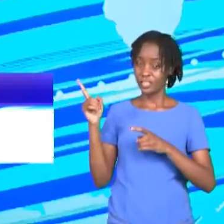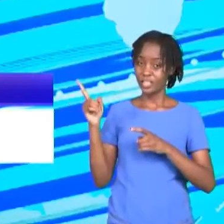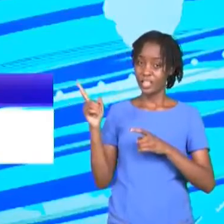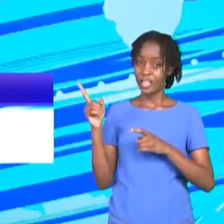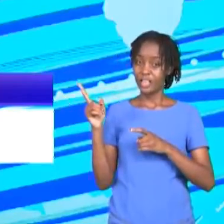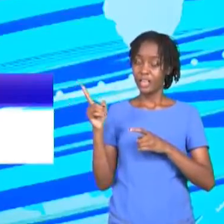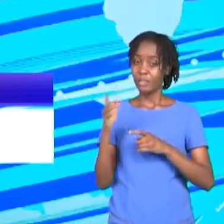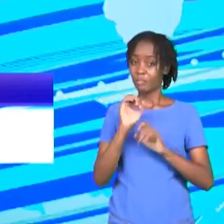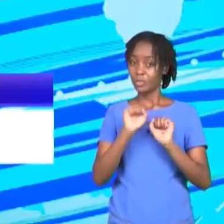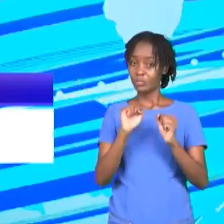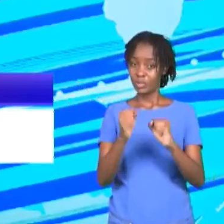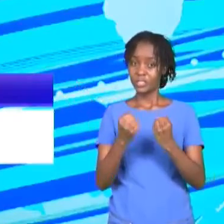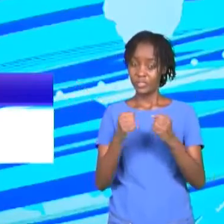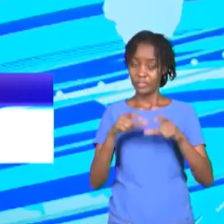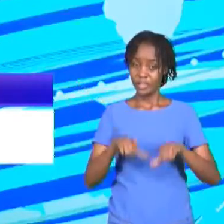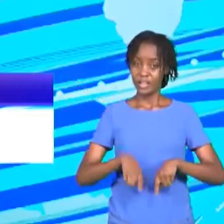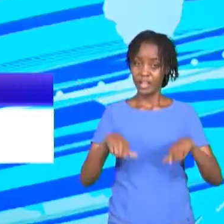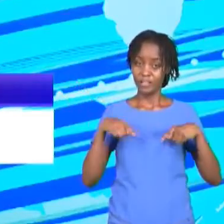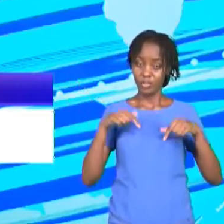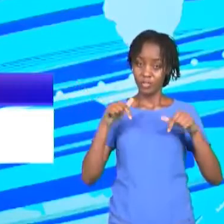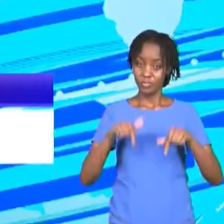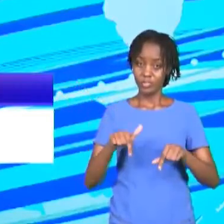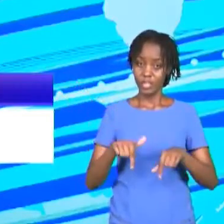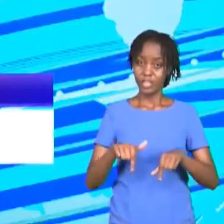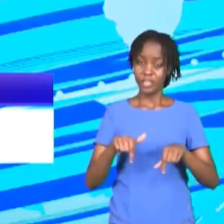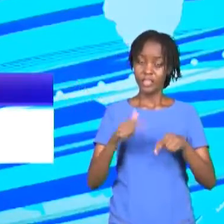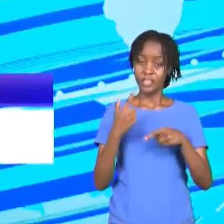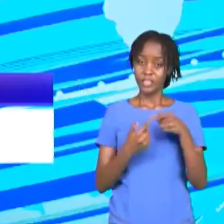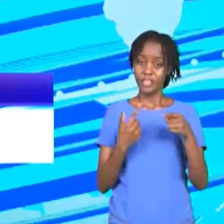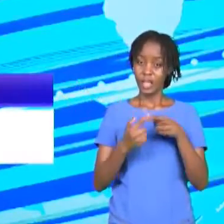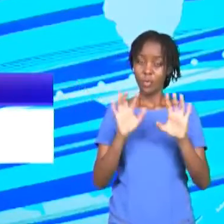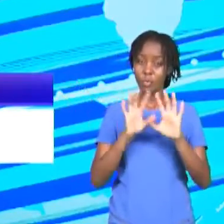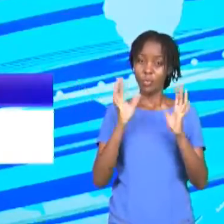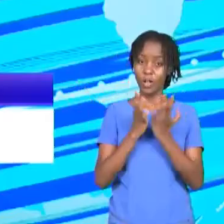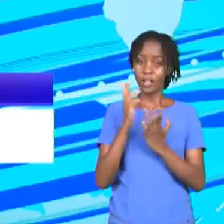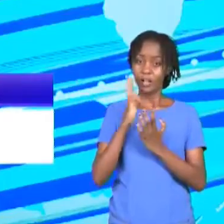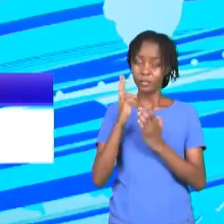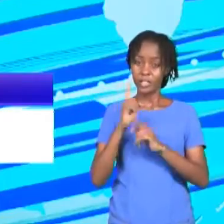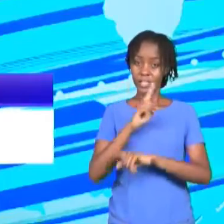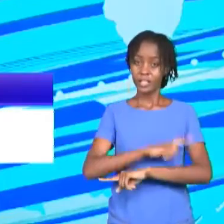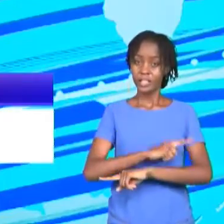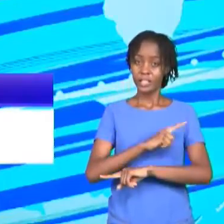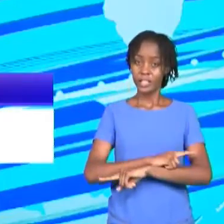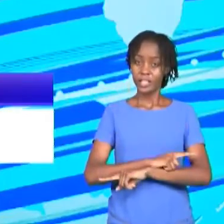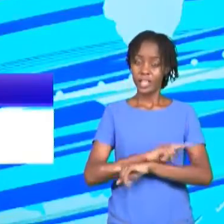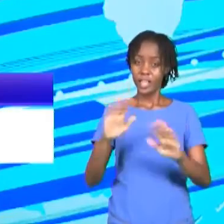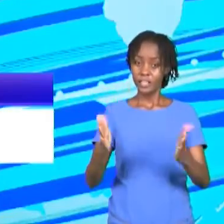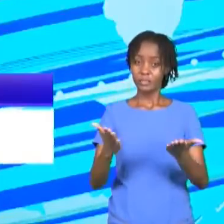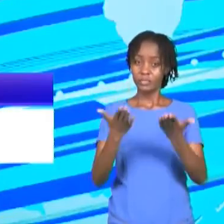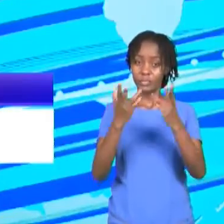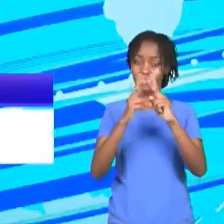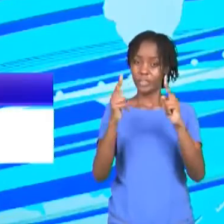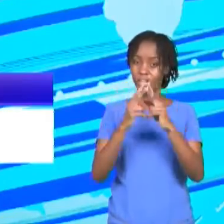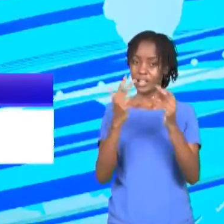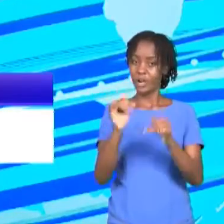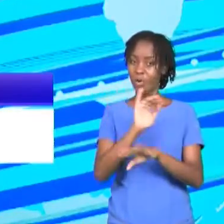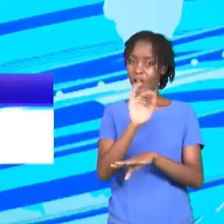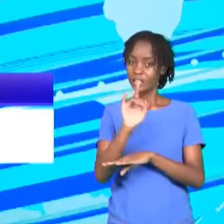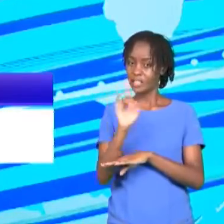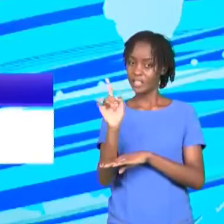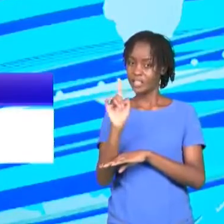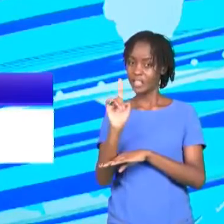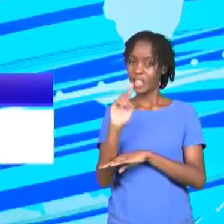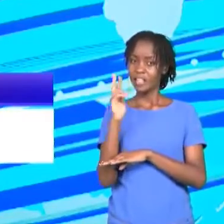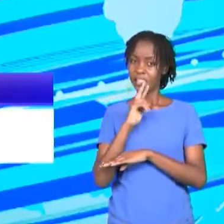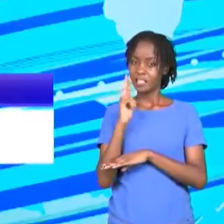year, World Calamity Control Day assumes greater significance amid the coronavirus pandemic. So, how does a disaster